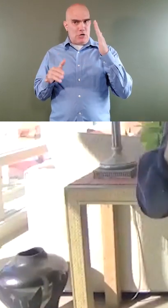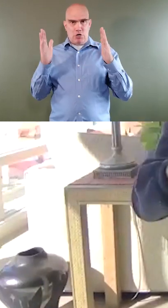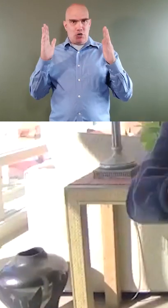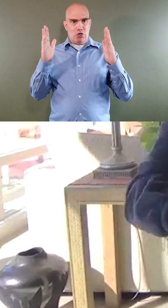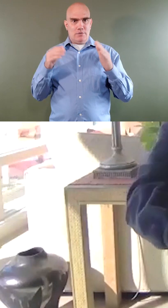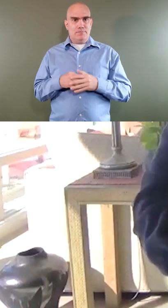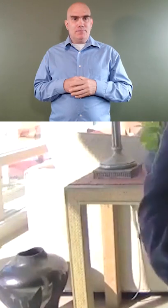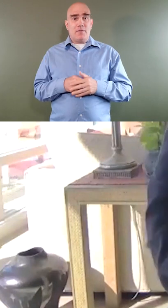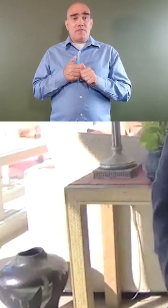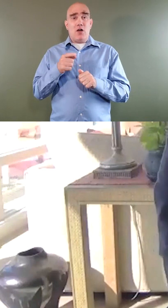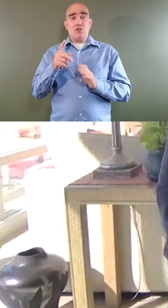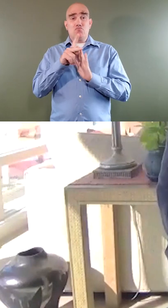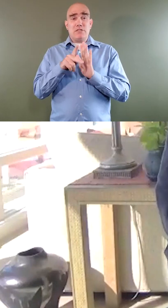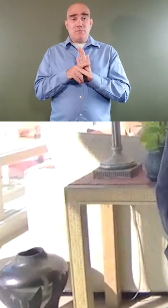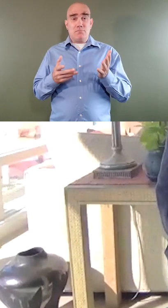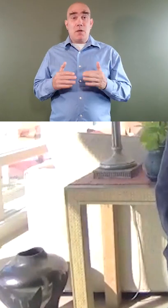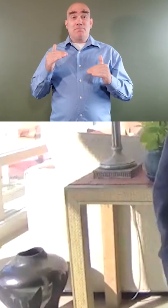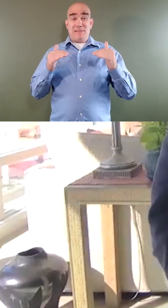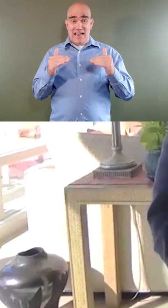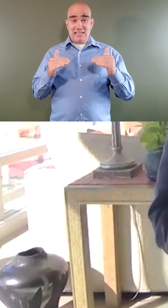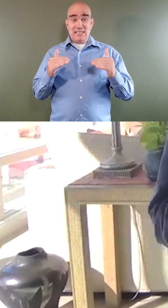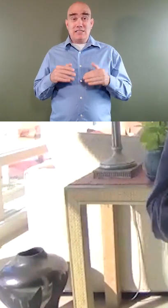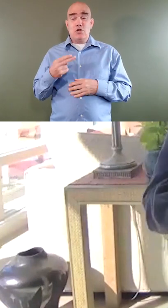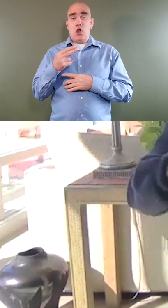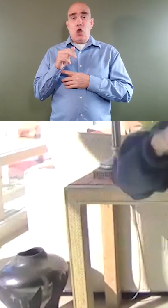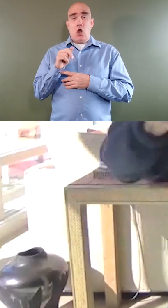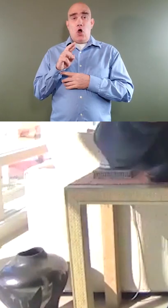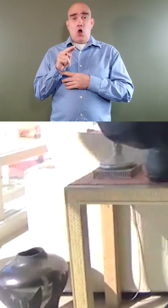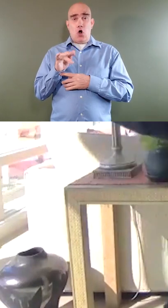following those principles. Balance, harmony.